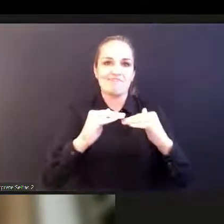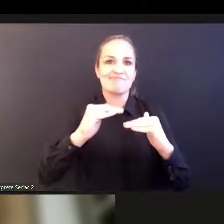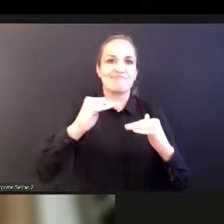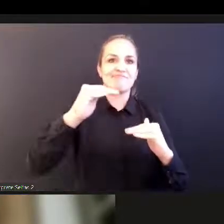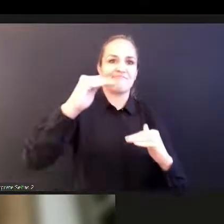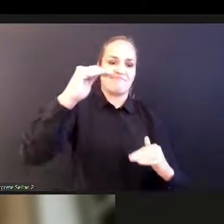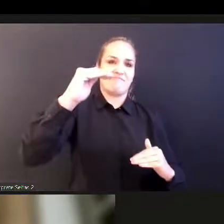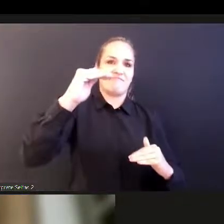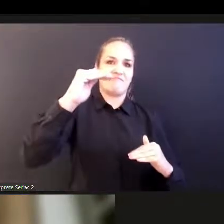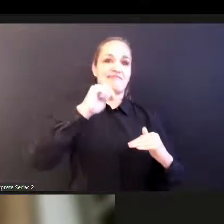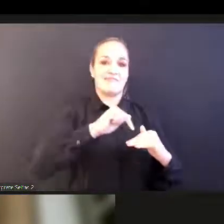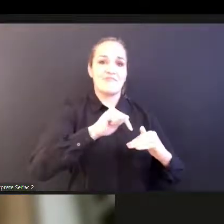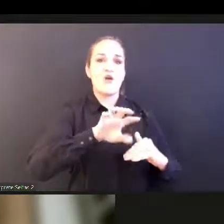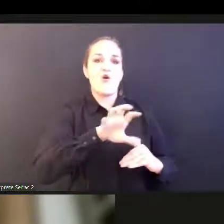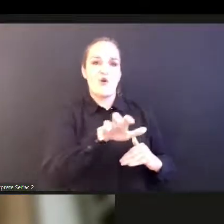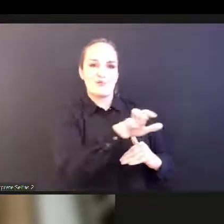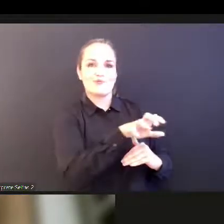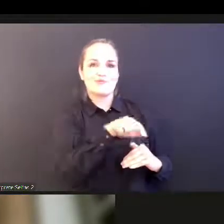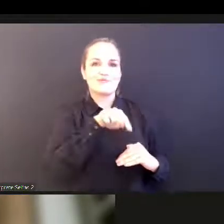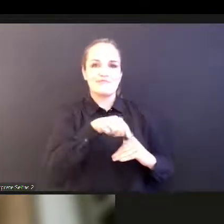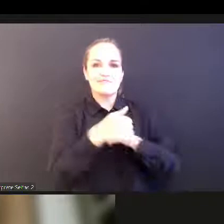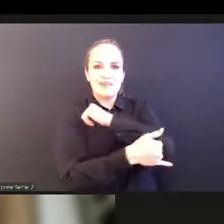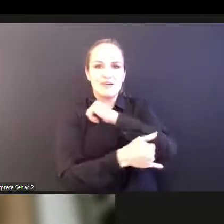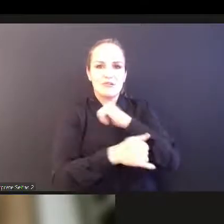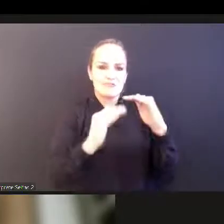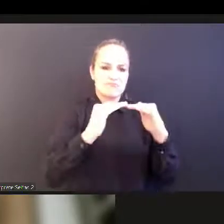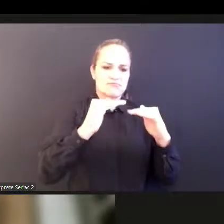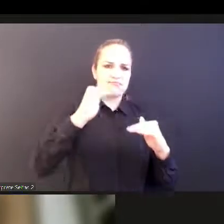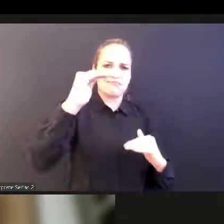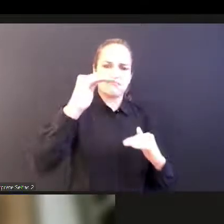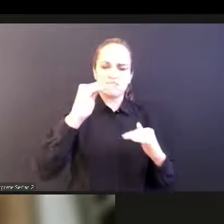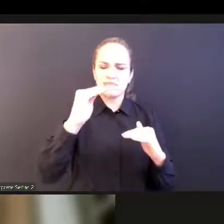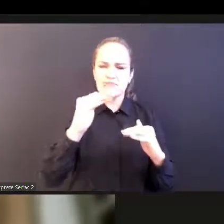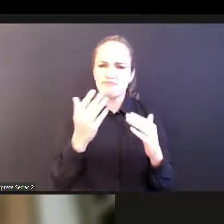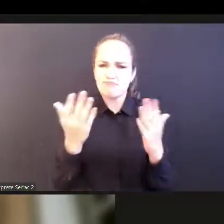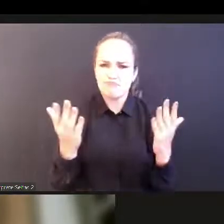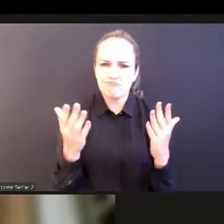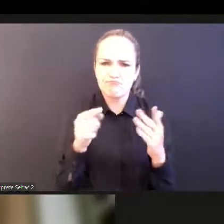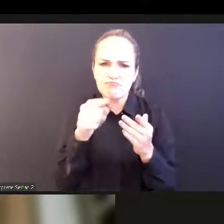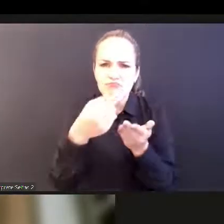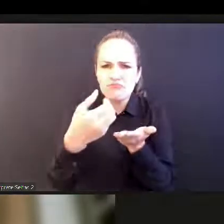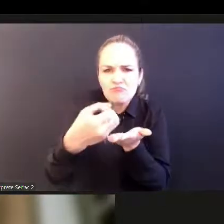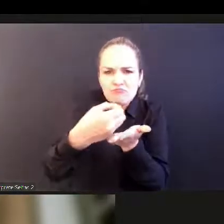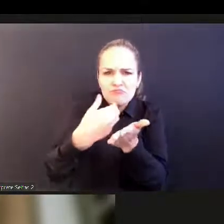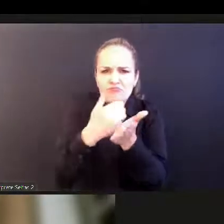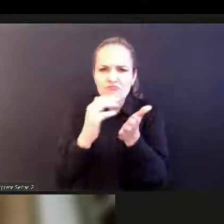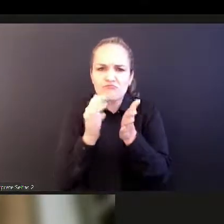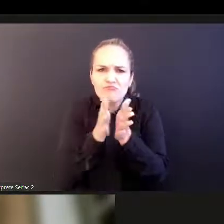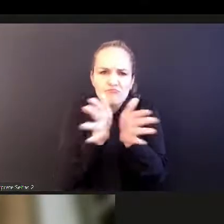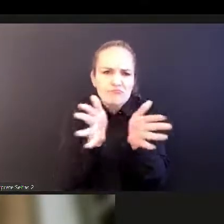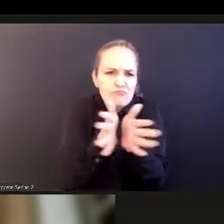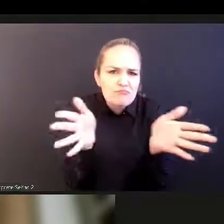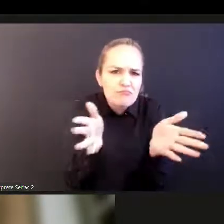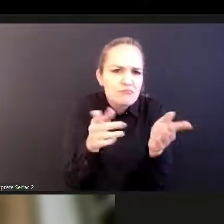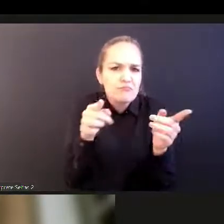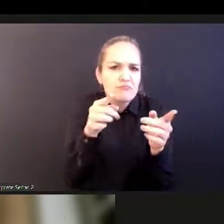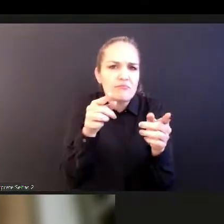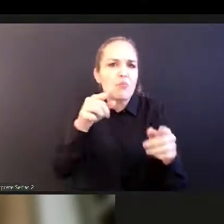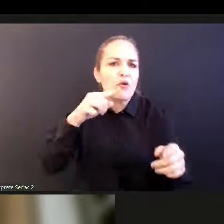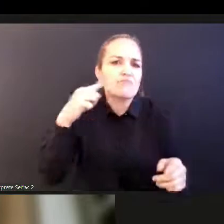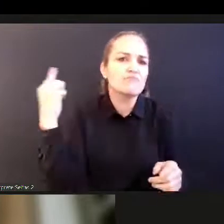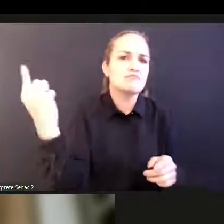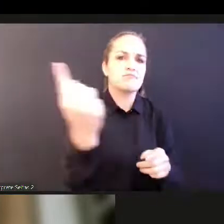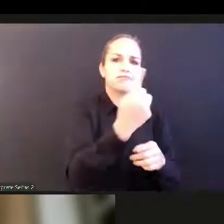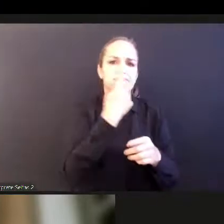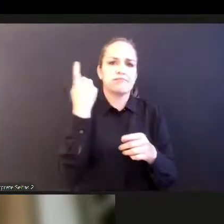Asia. Could you give us an overview of the digital services trade in the Asia-Pacific region? Not only who are the main players, but also what